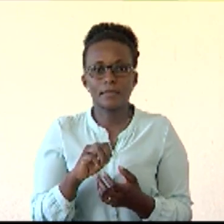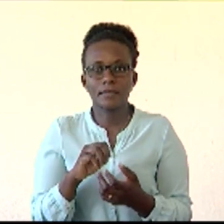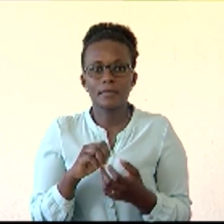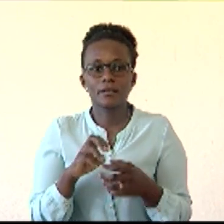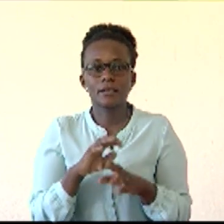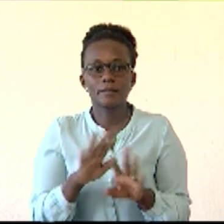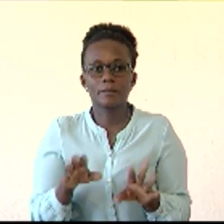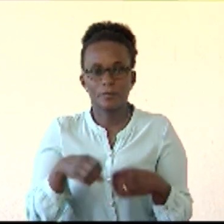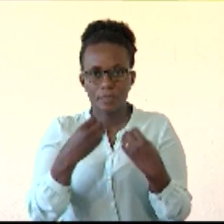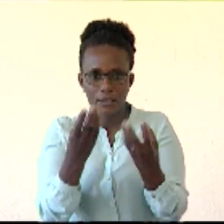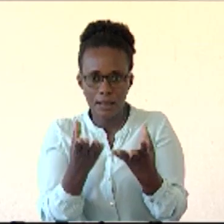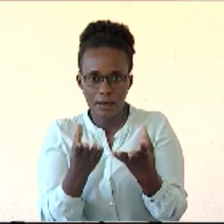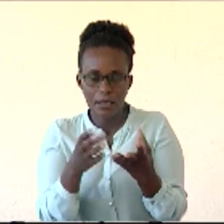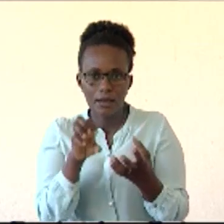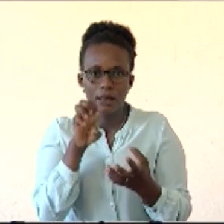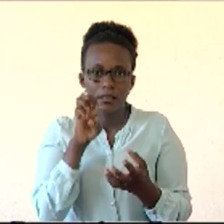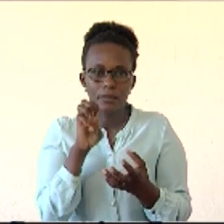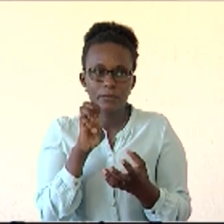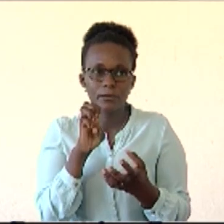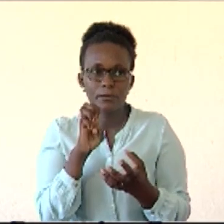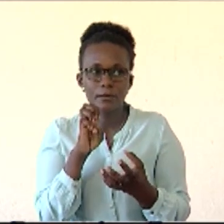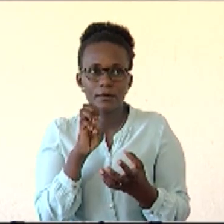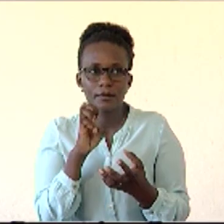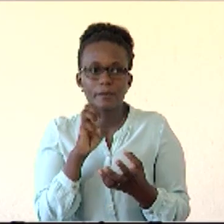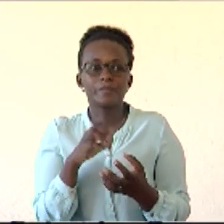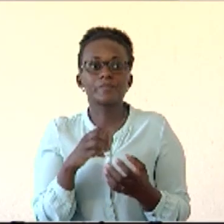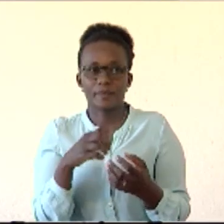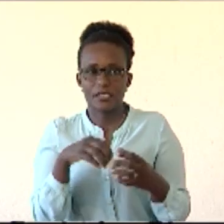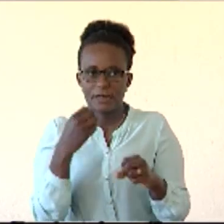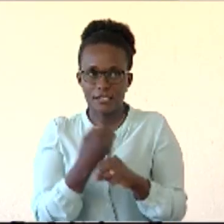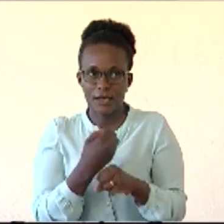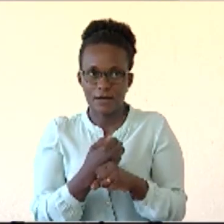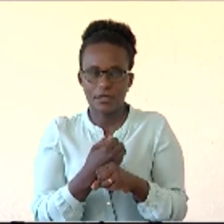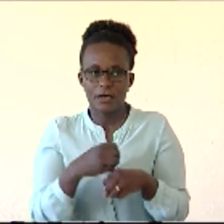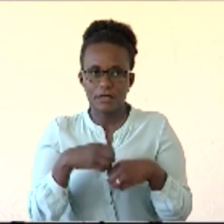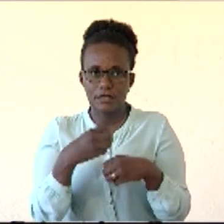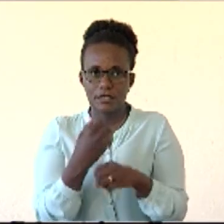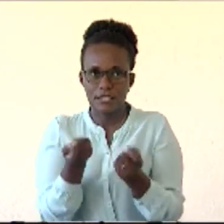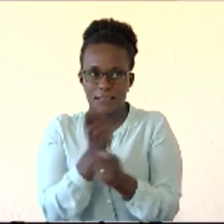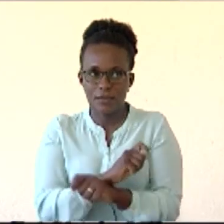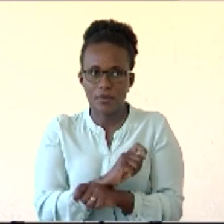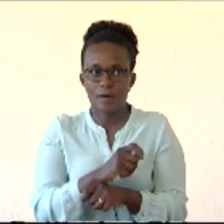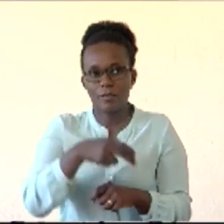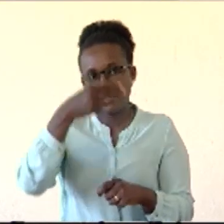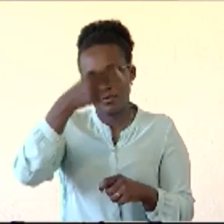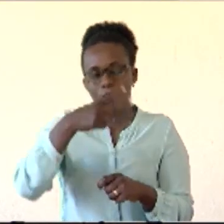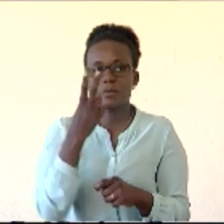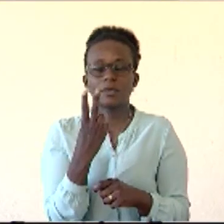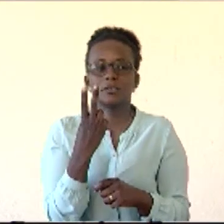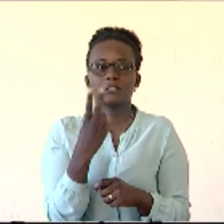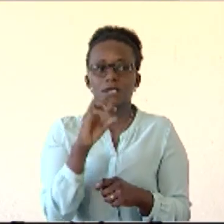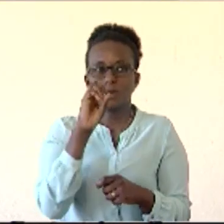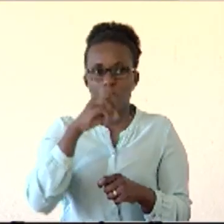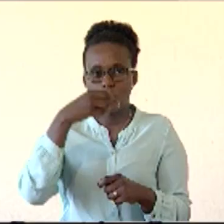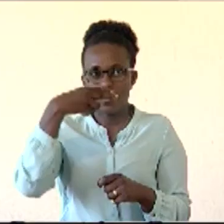water gaining 2 electrons to produce the hydrogen gas plus the OH ions. And these